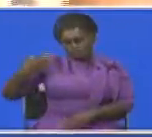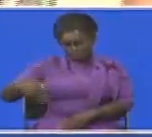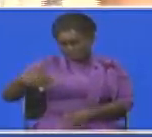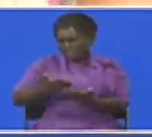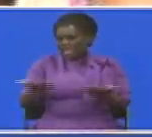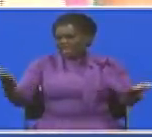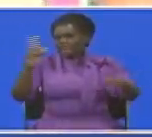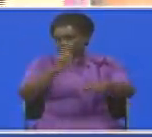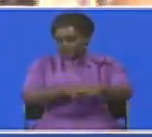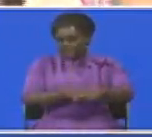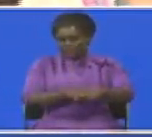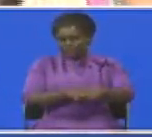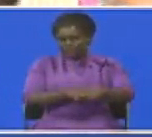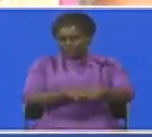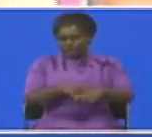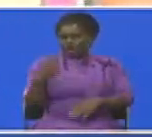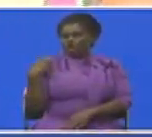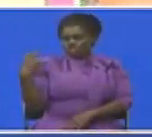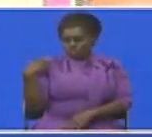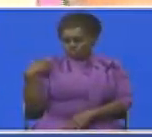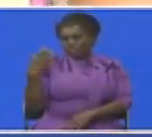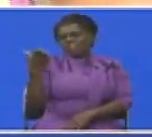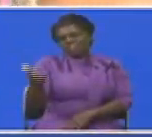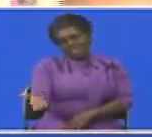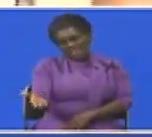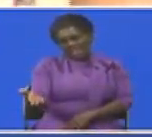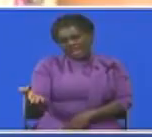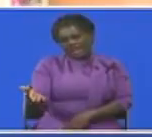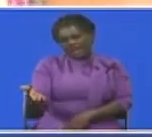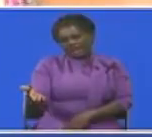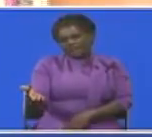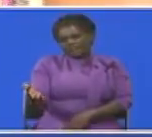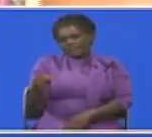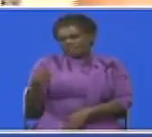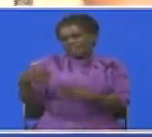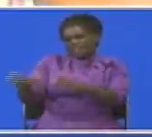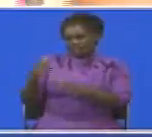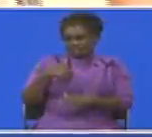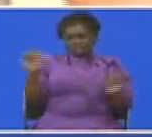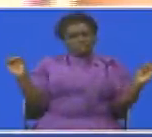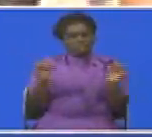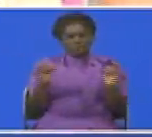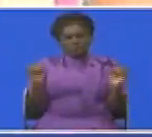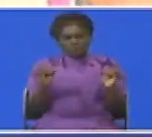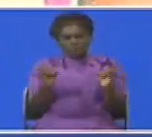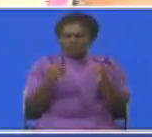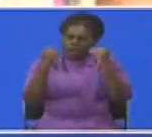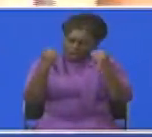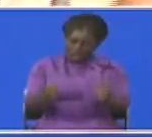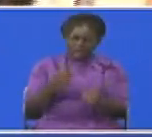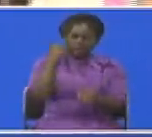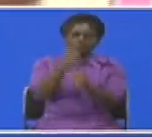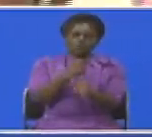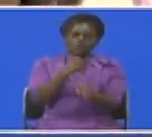time, times for consultation, they're always there, they don't sleep, they're just very hardworking,